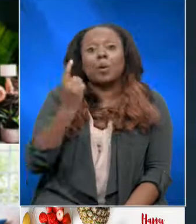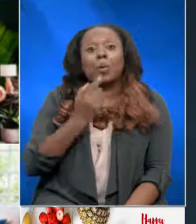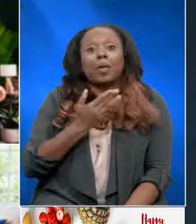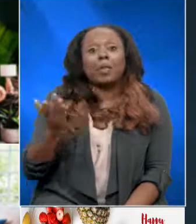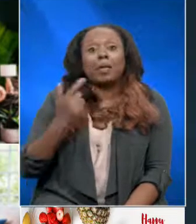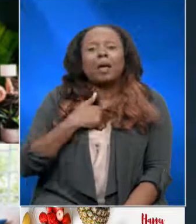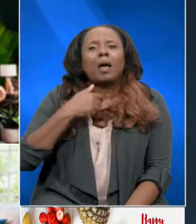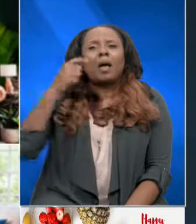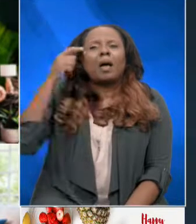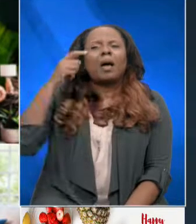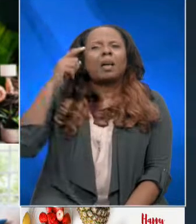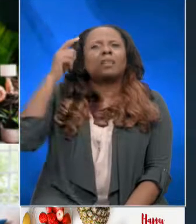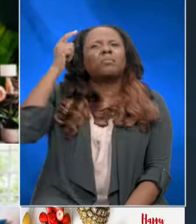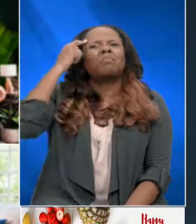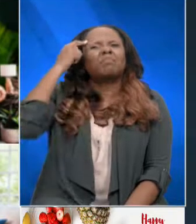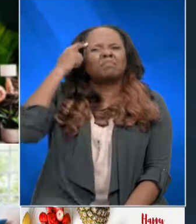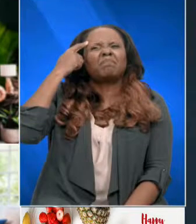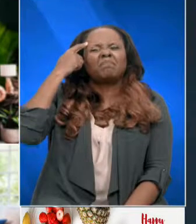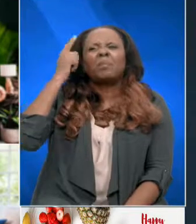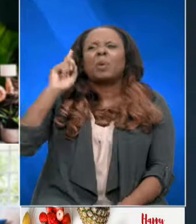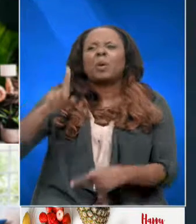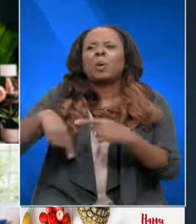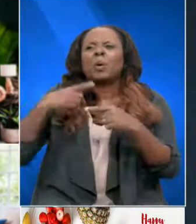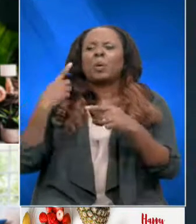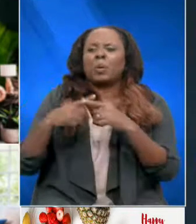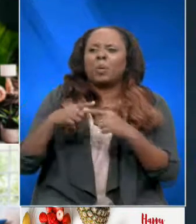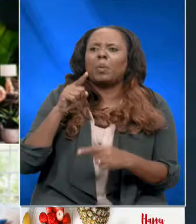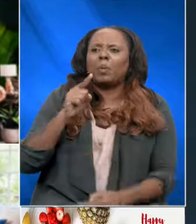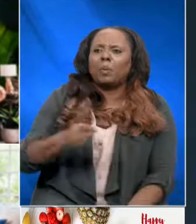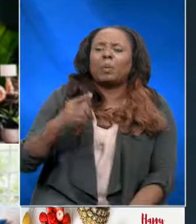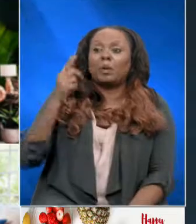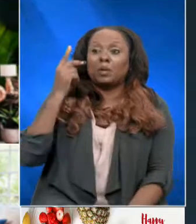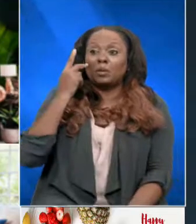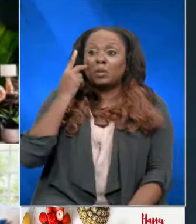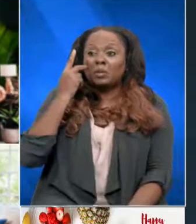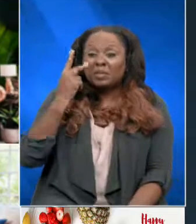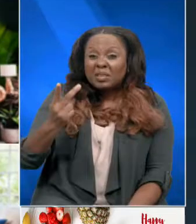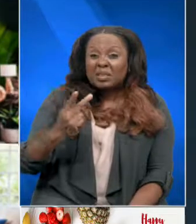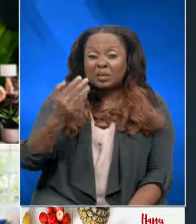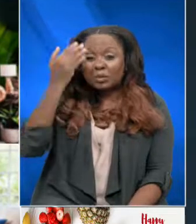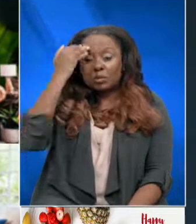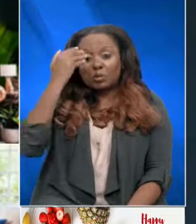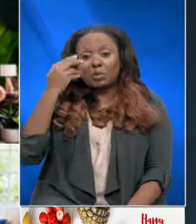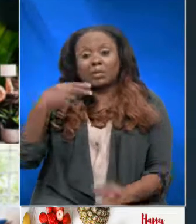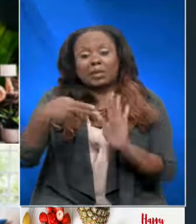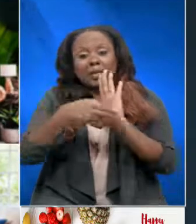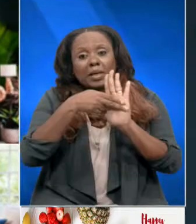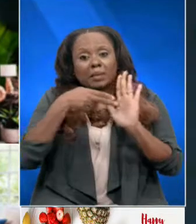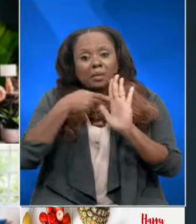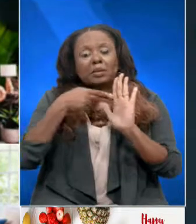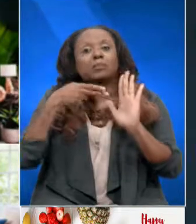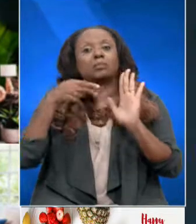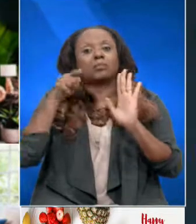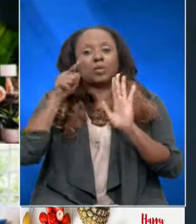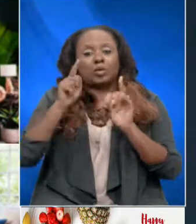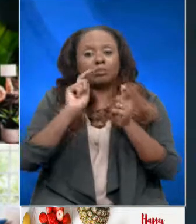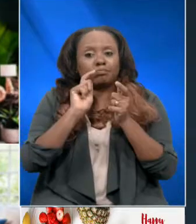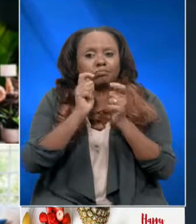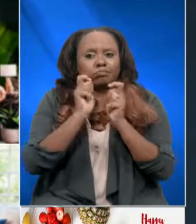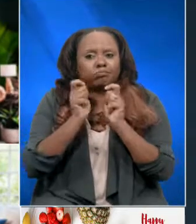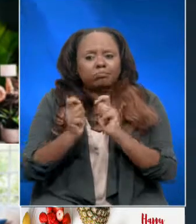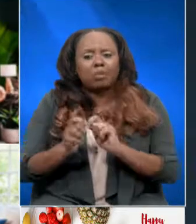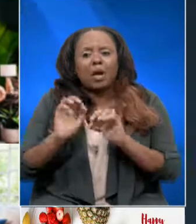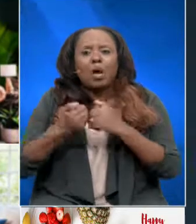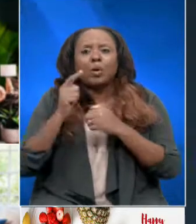what is on the label, then you have to adjust the way that you eat accordingly. So I think the most